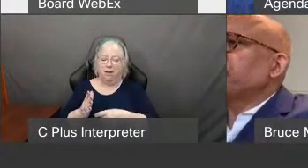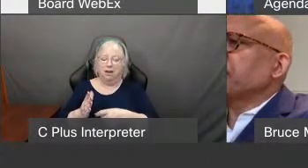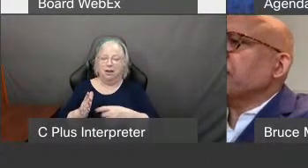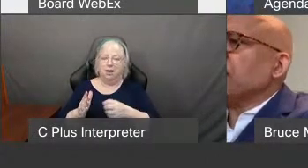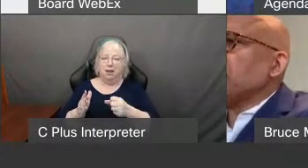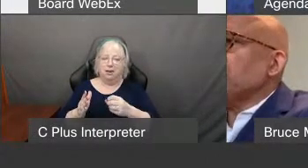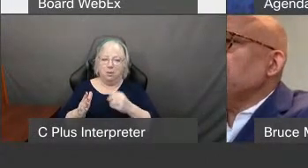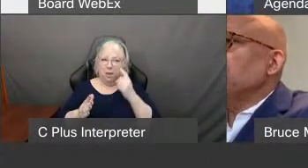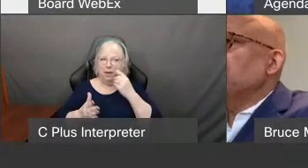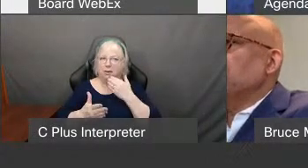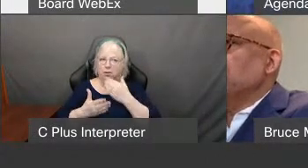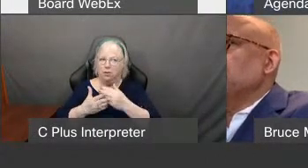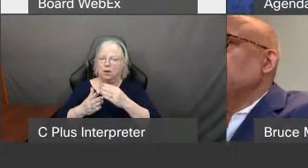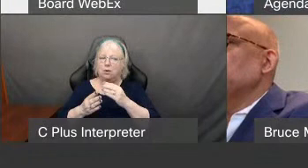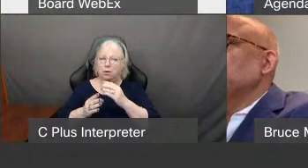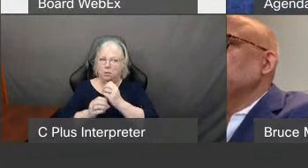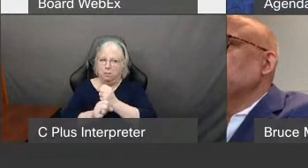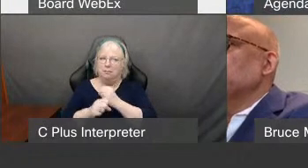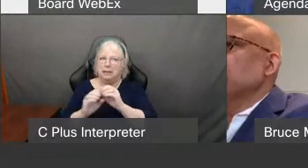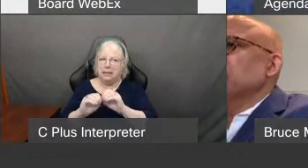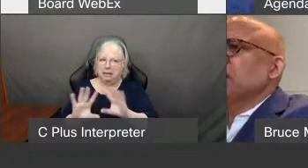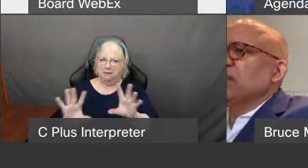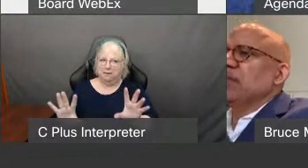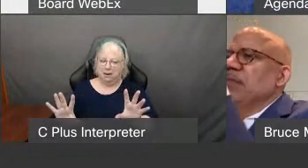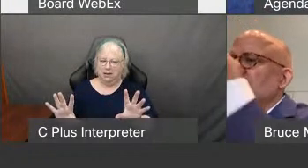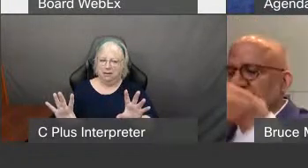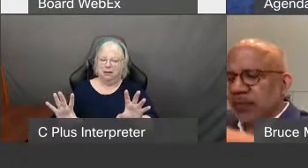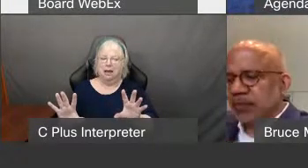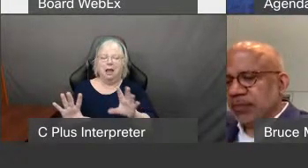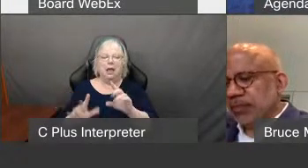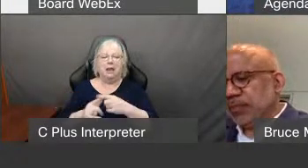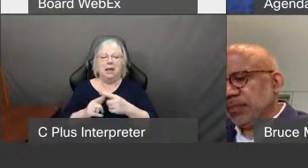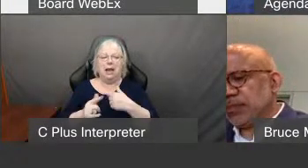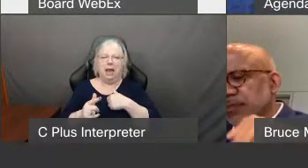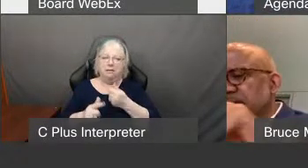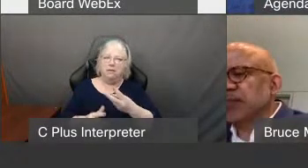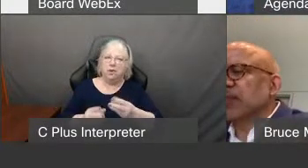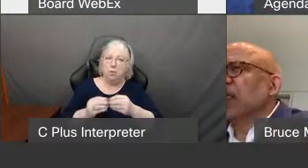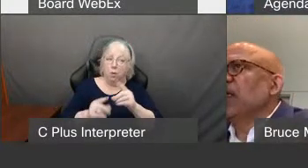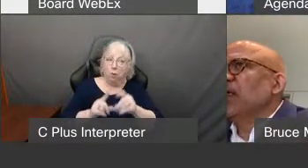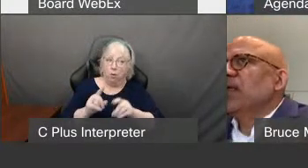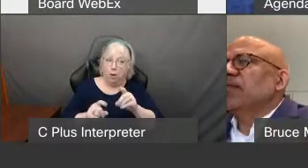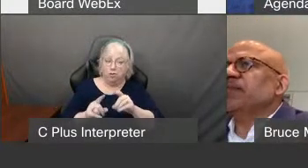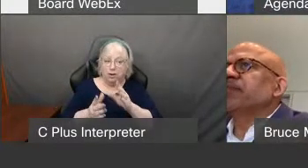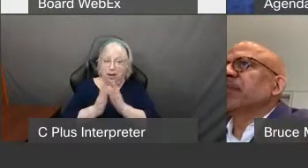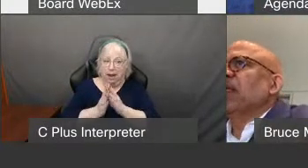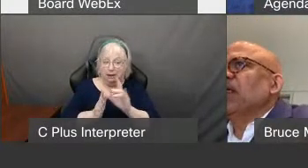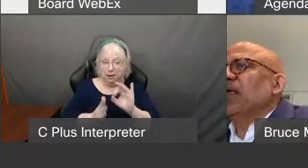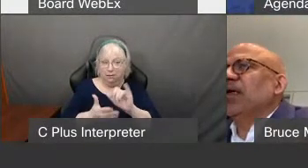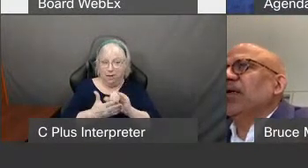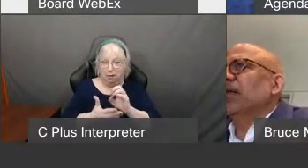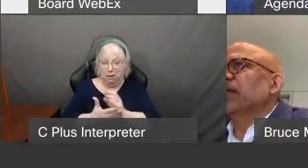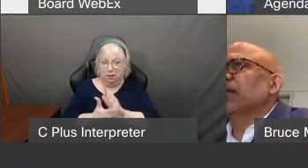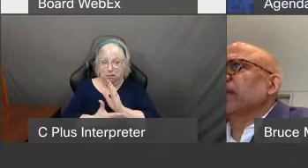just think it's good to clarify that. And then I would like to ask a couple more, if that's okay. Yes, ma'am.